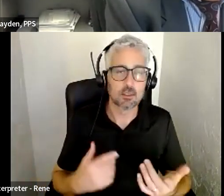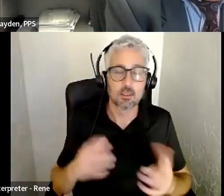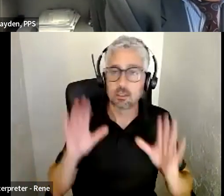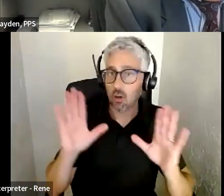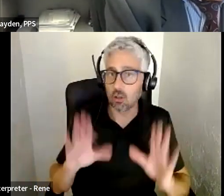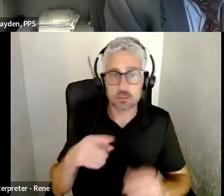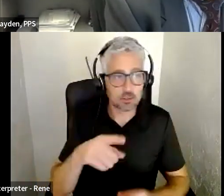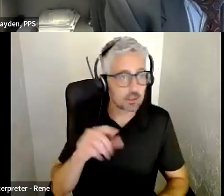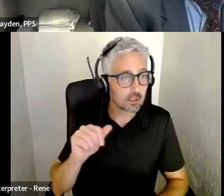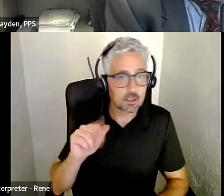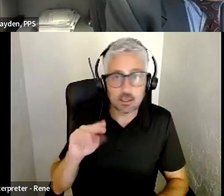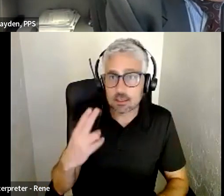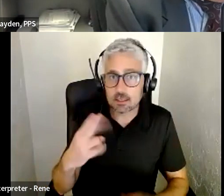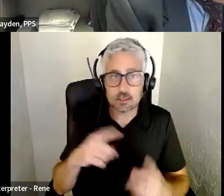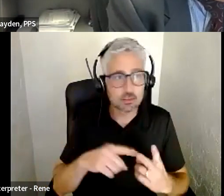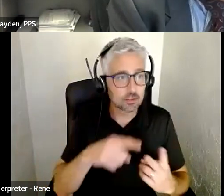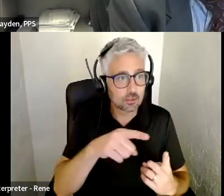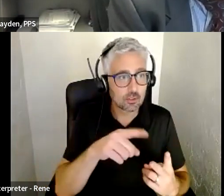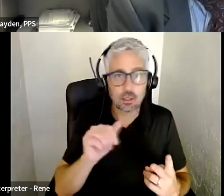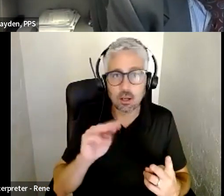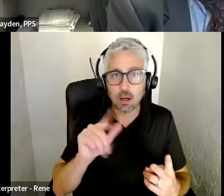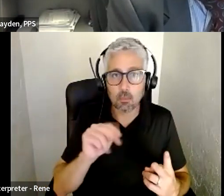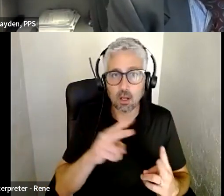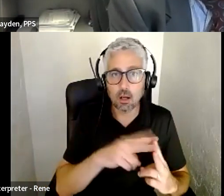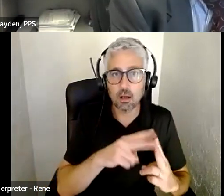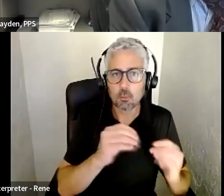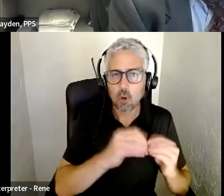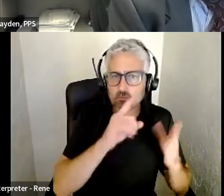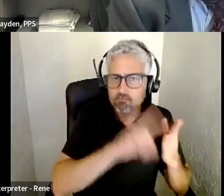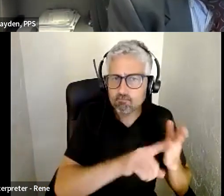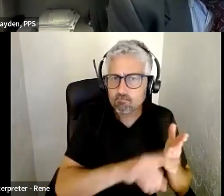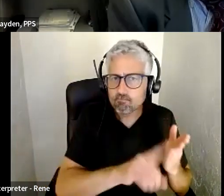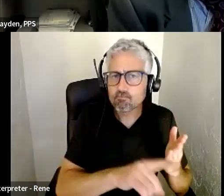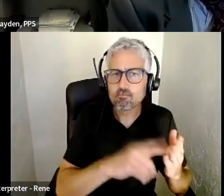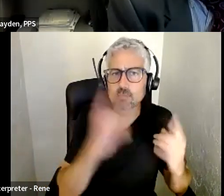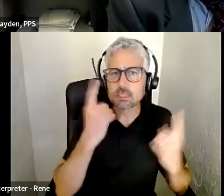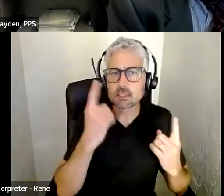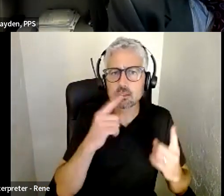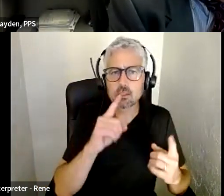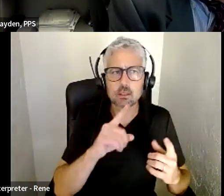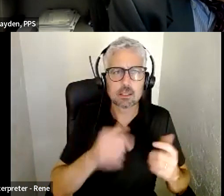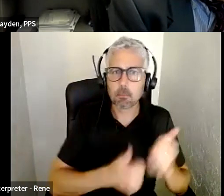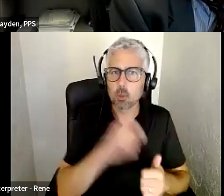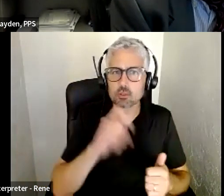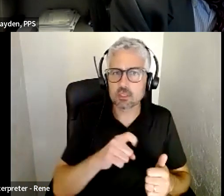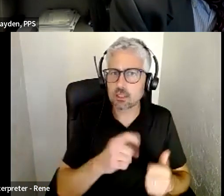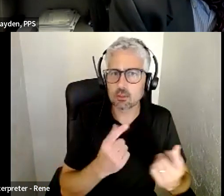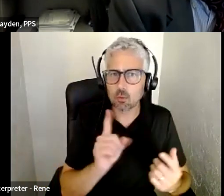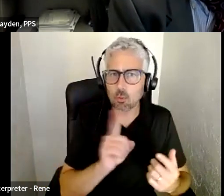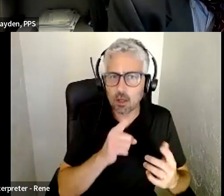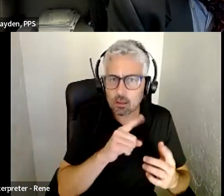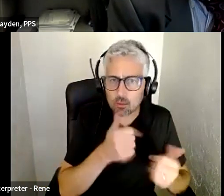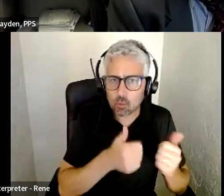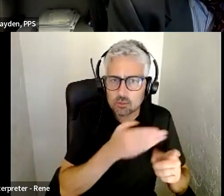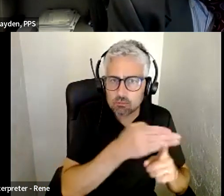Anish, if you and Anlan wanted to dig in a bit more on that and start considering the hotspots. I would really, really encourage